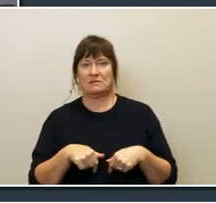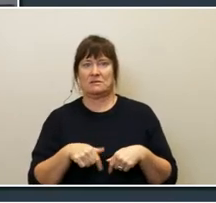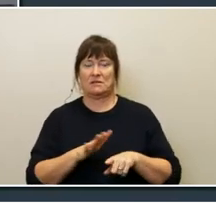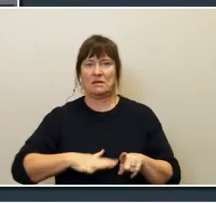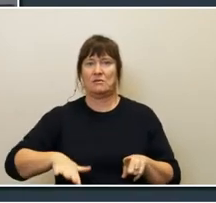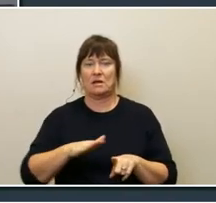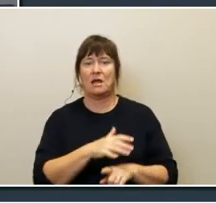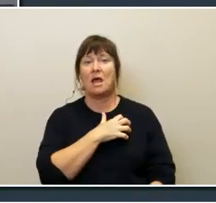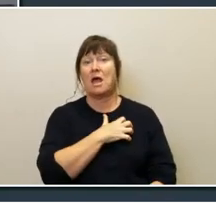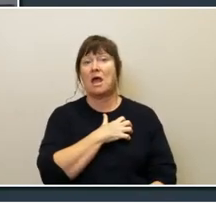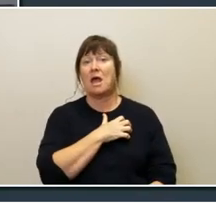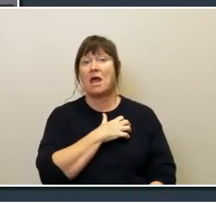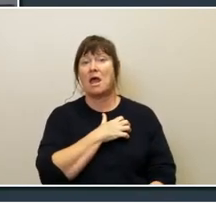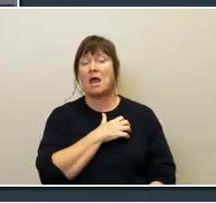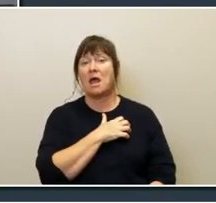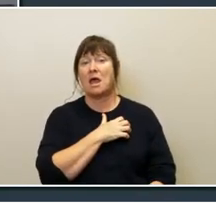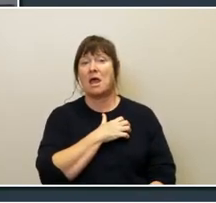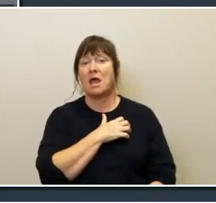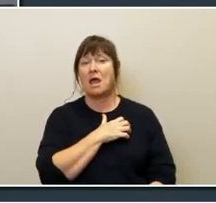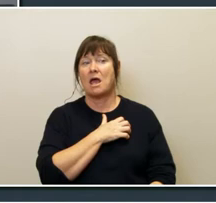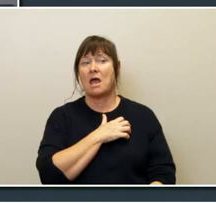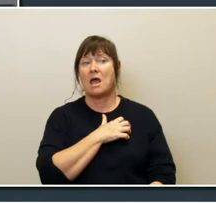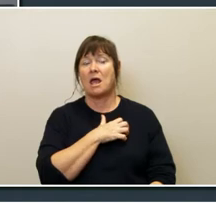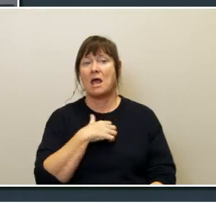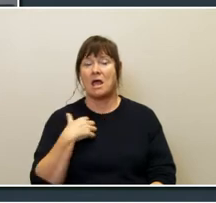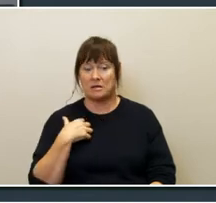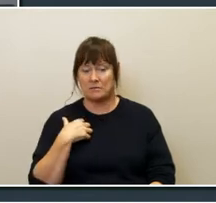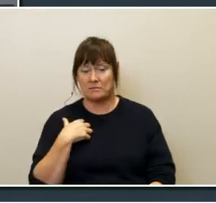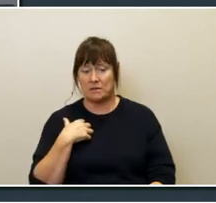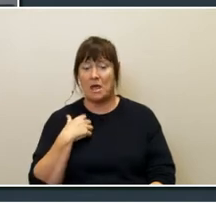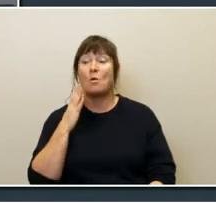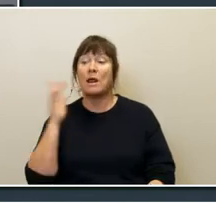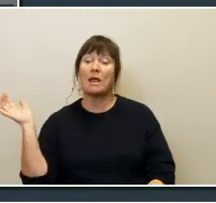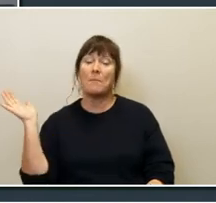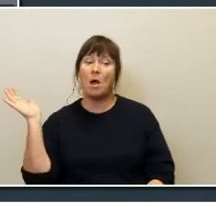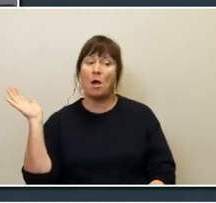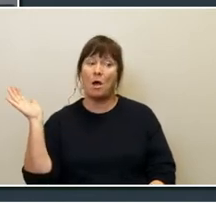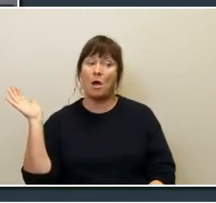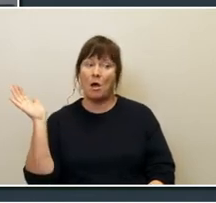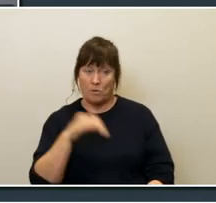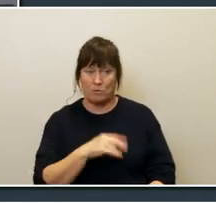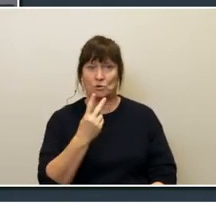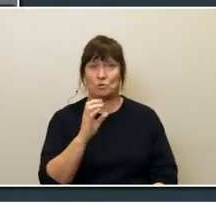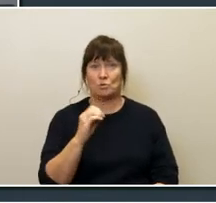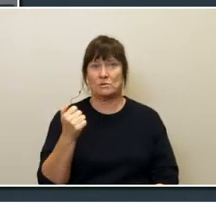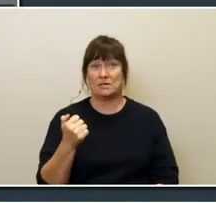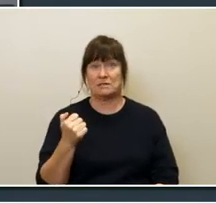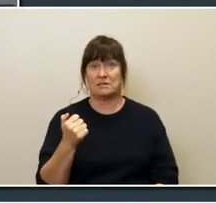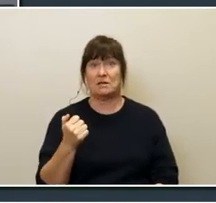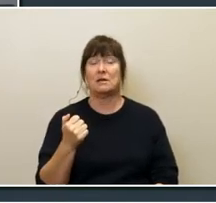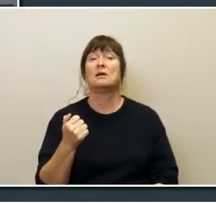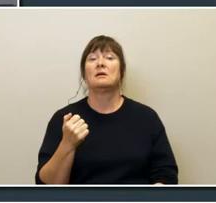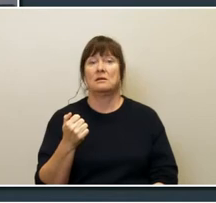And government's role is in sensitive environment and management. When I returned home about 2006,